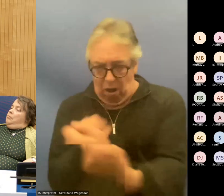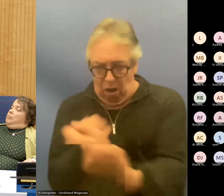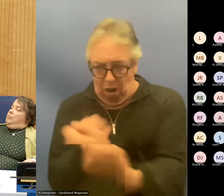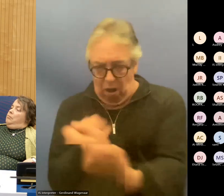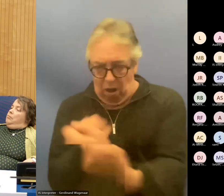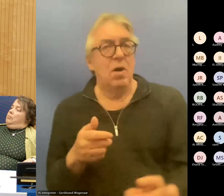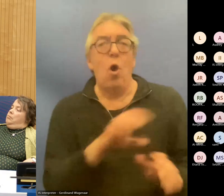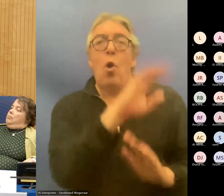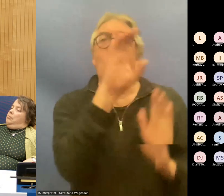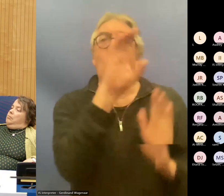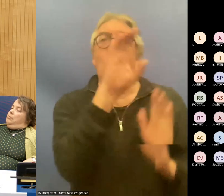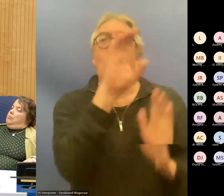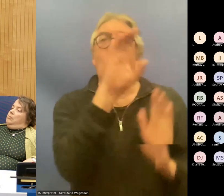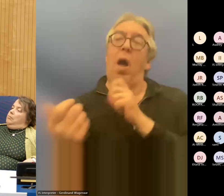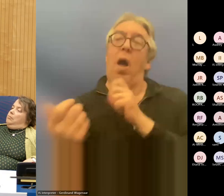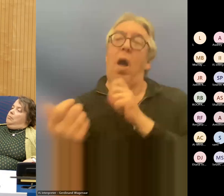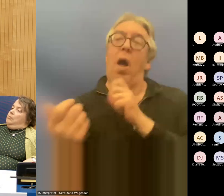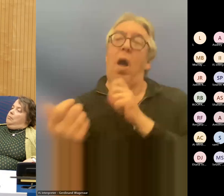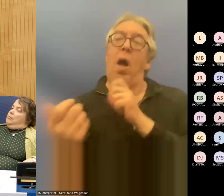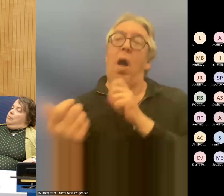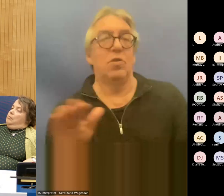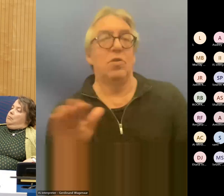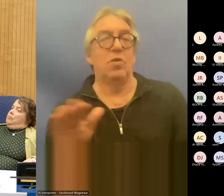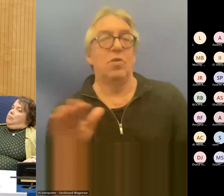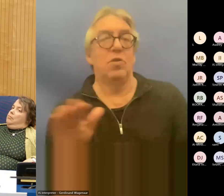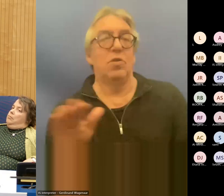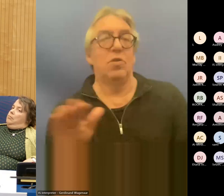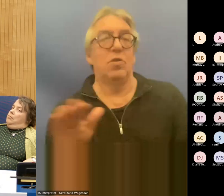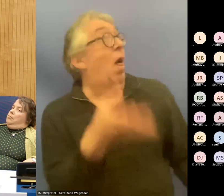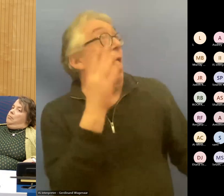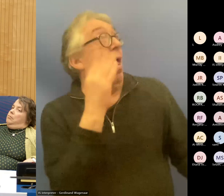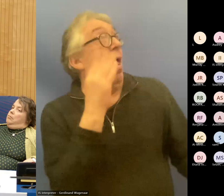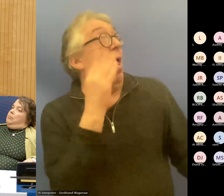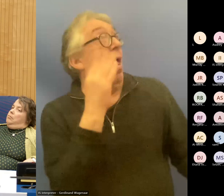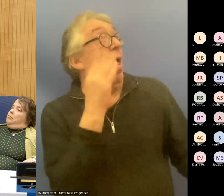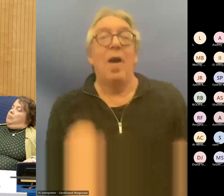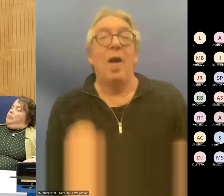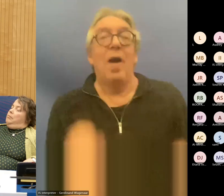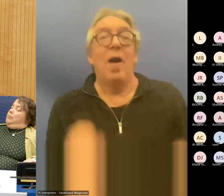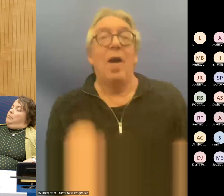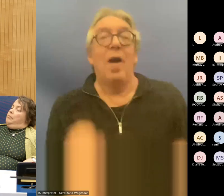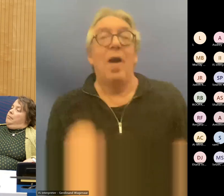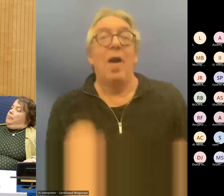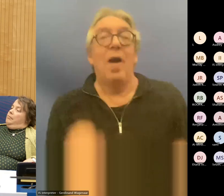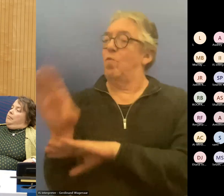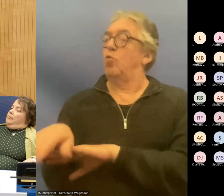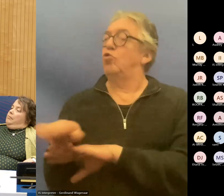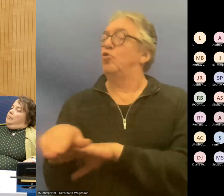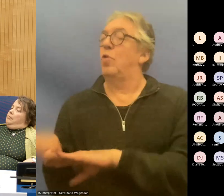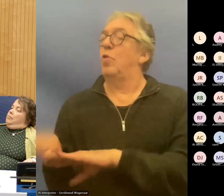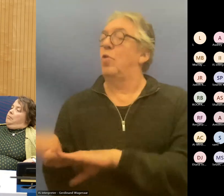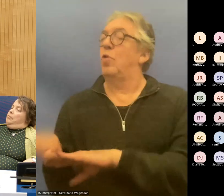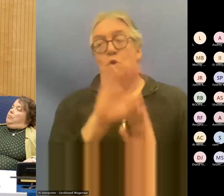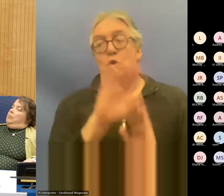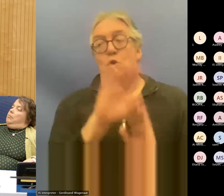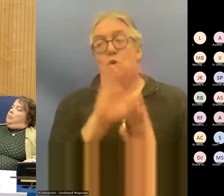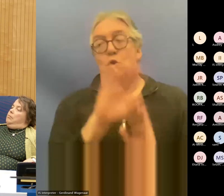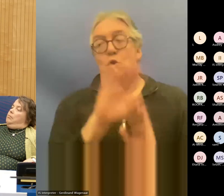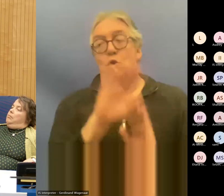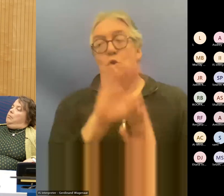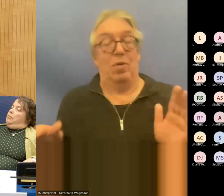curriculum so that children can learn what they can learn, instead of forcing them to learn things that they cannot use in their